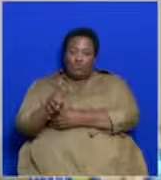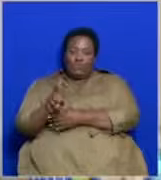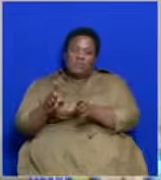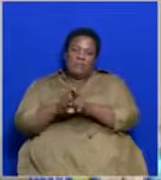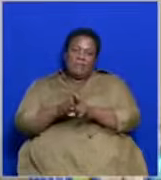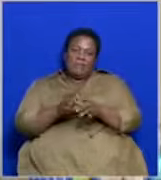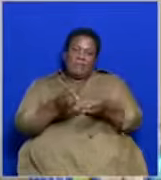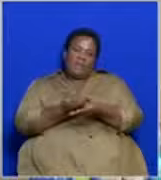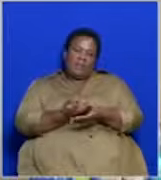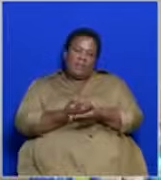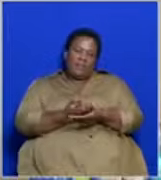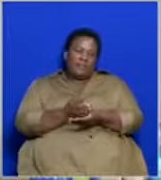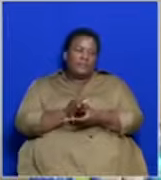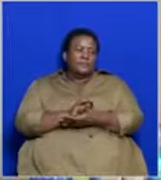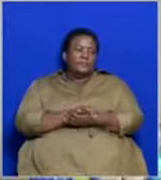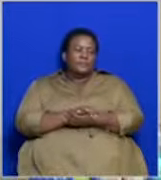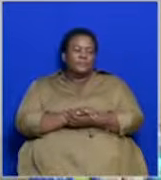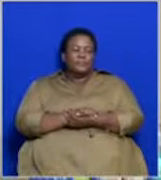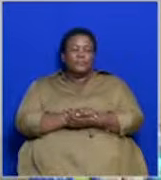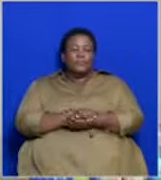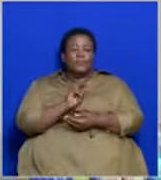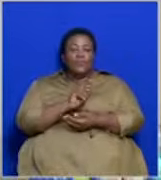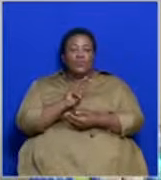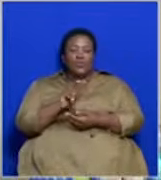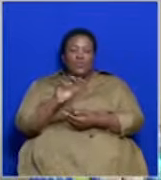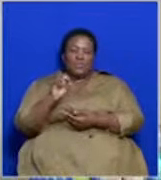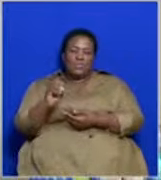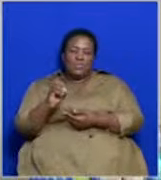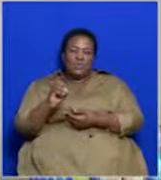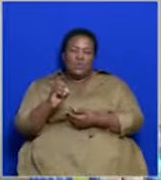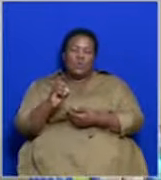220, it's top right corner in red.